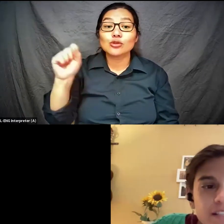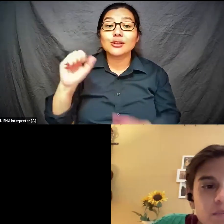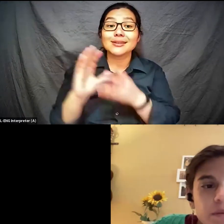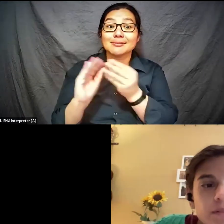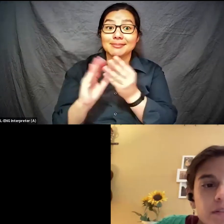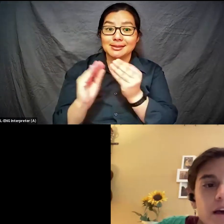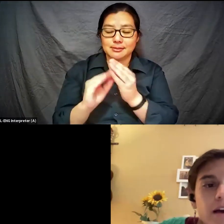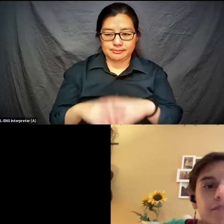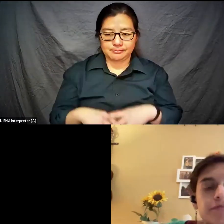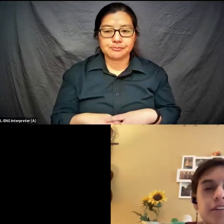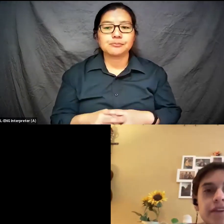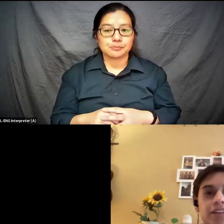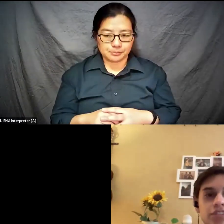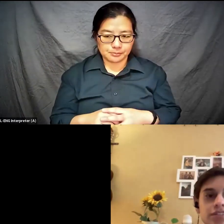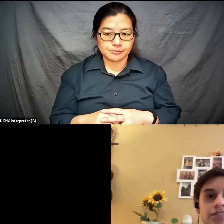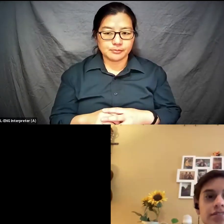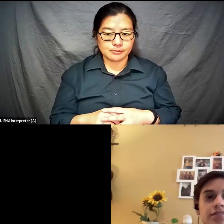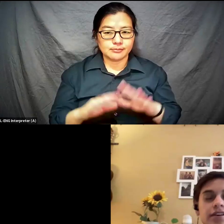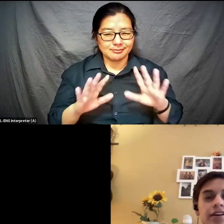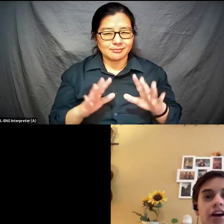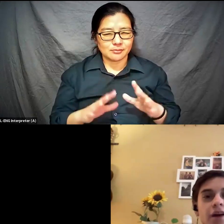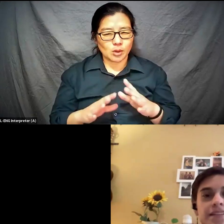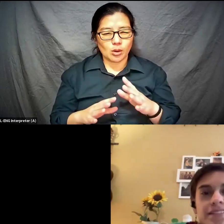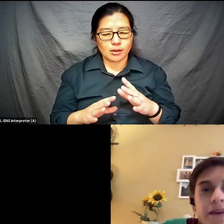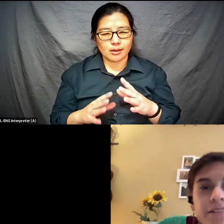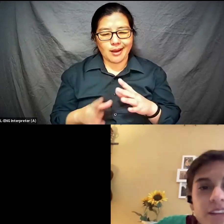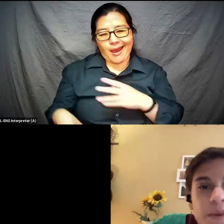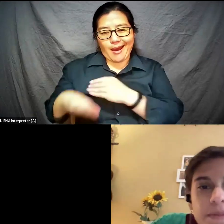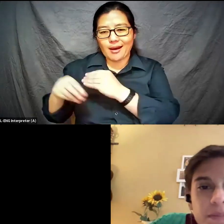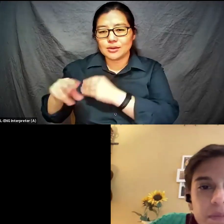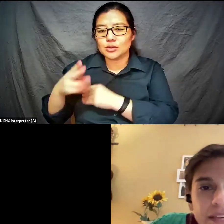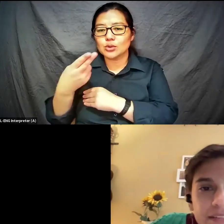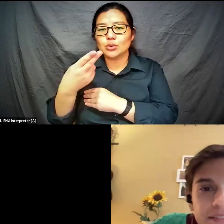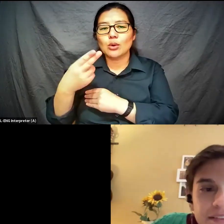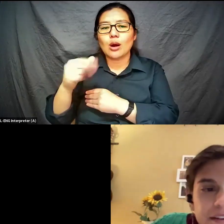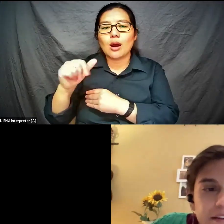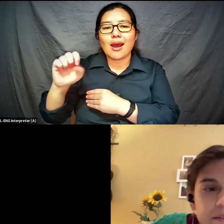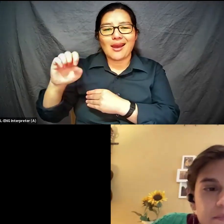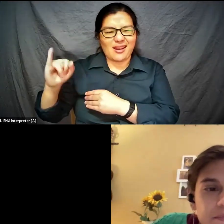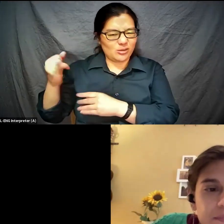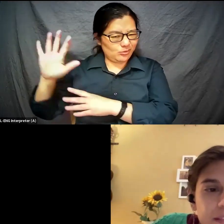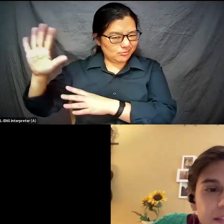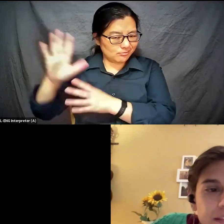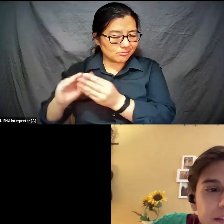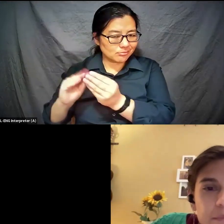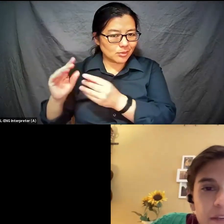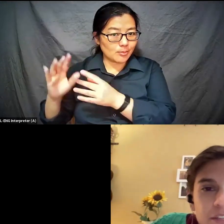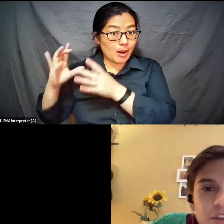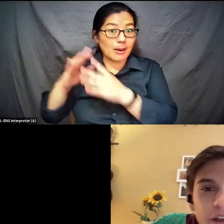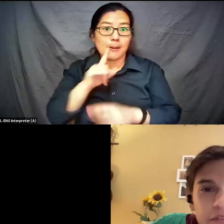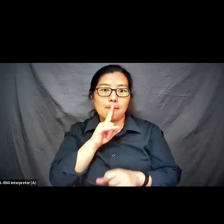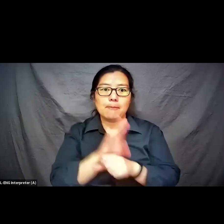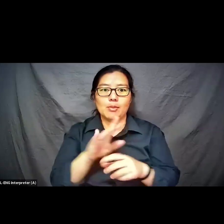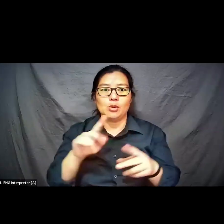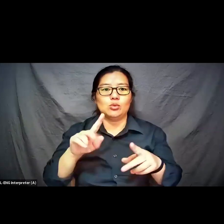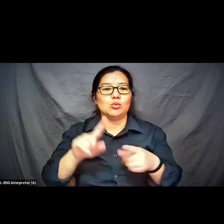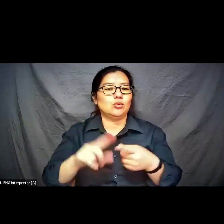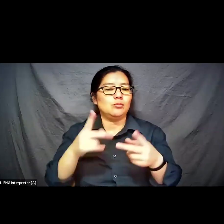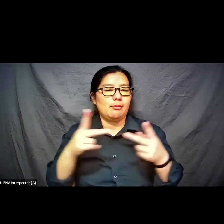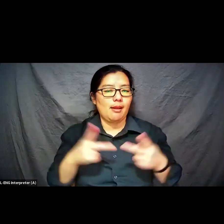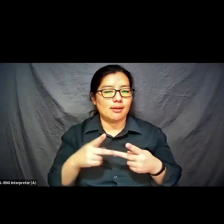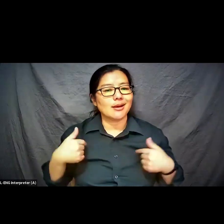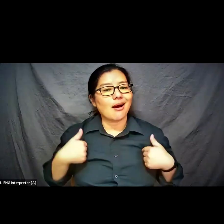you to feel and connect and humanize on a visceral level to systemic injustices that